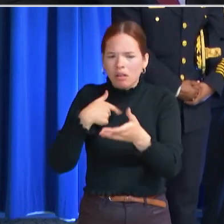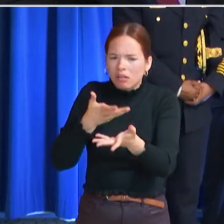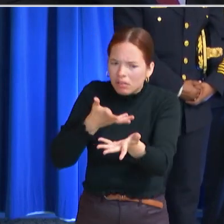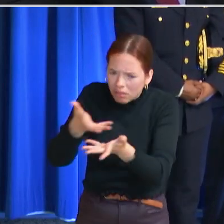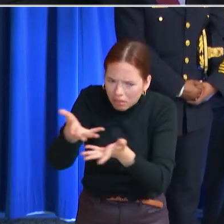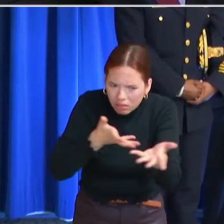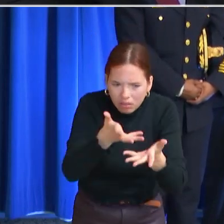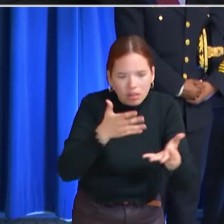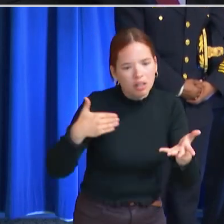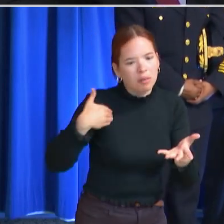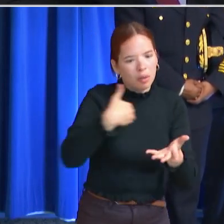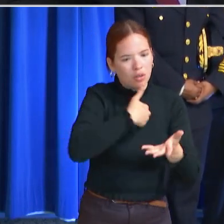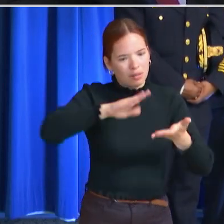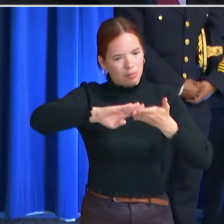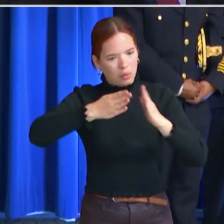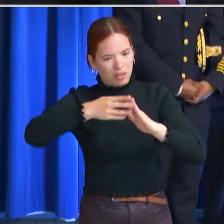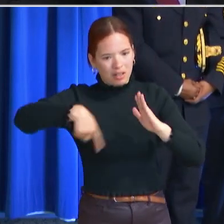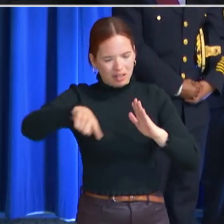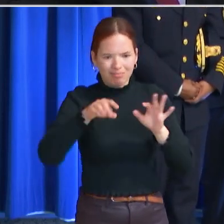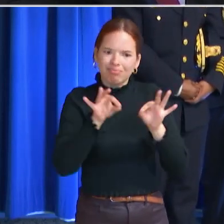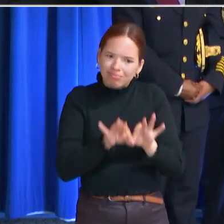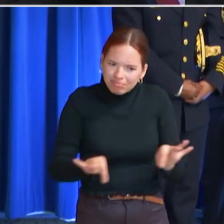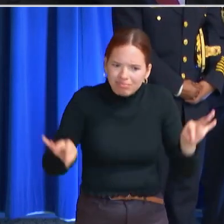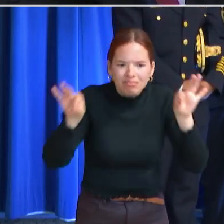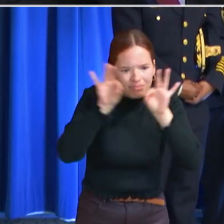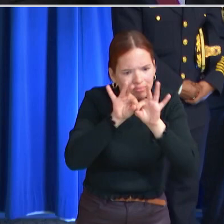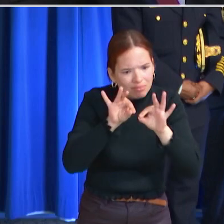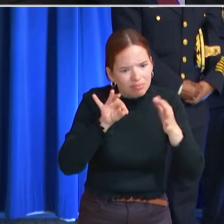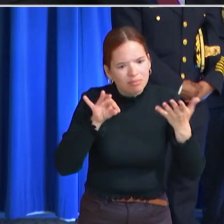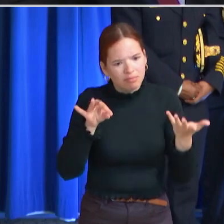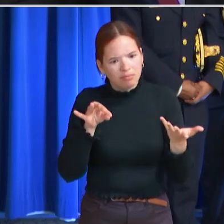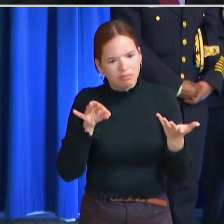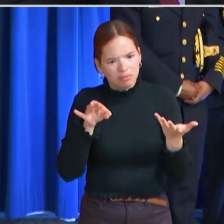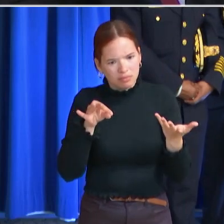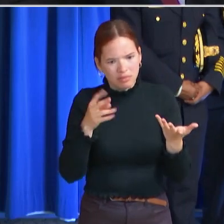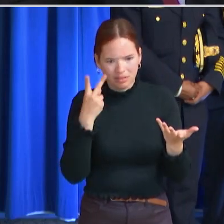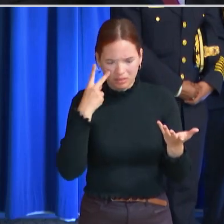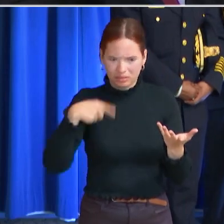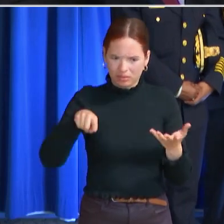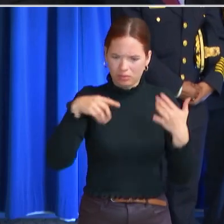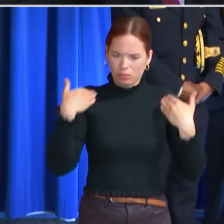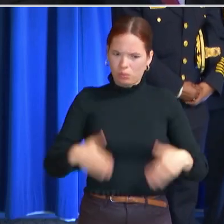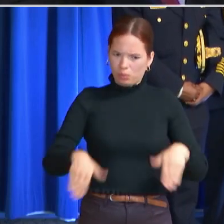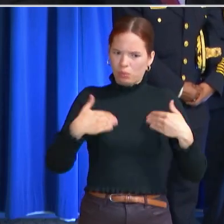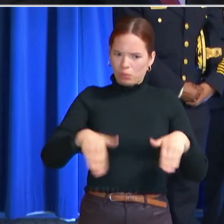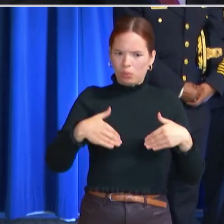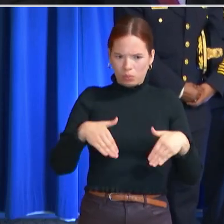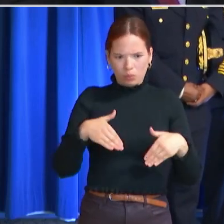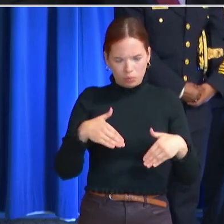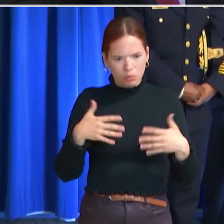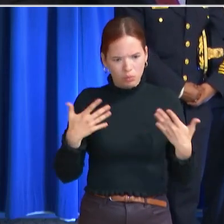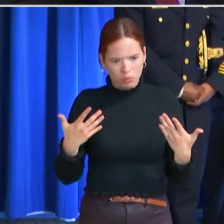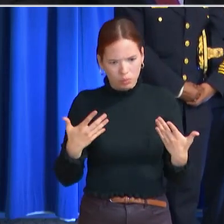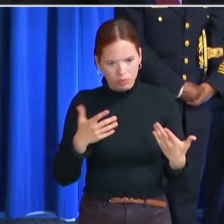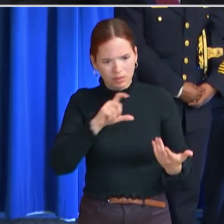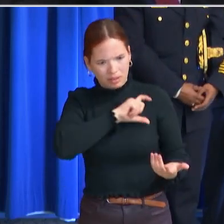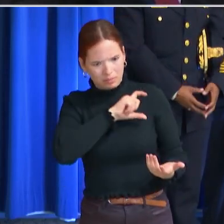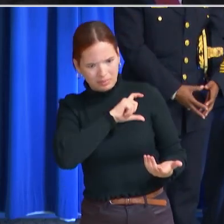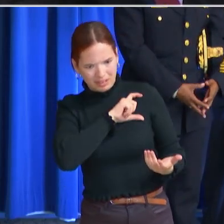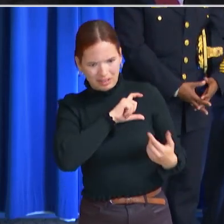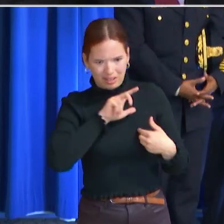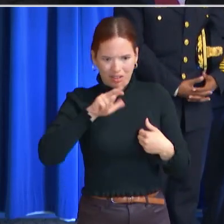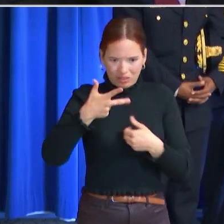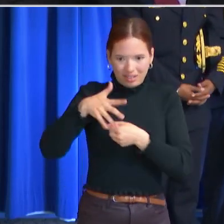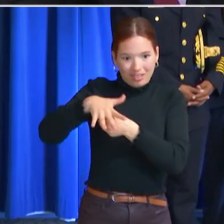was the thing that brought attention to Robert Conti as a young police officer in the 3rd District to become the 3rd